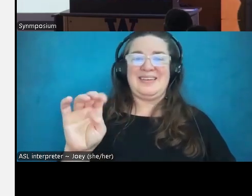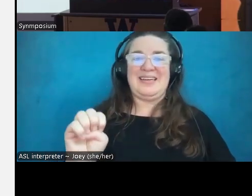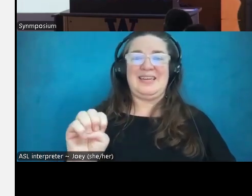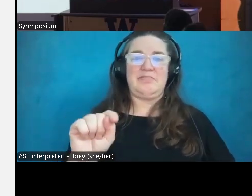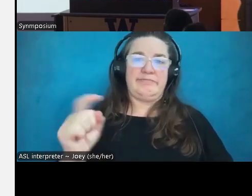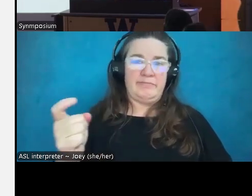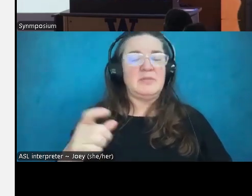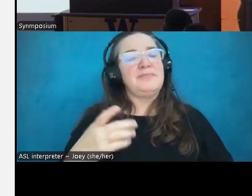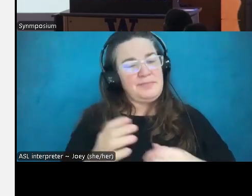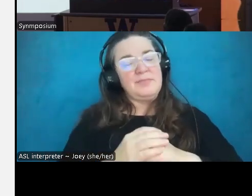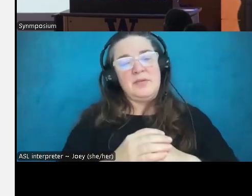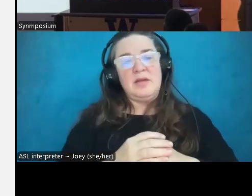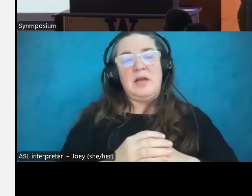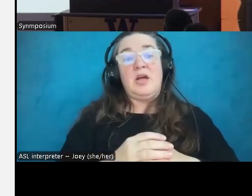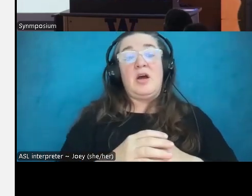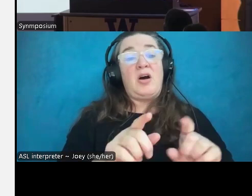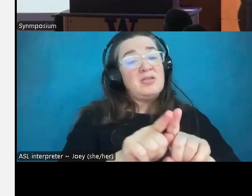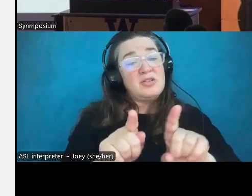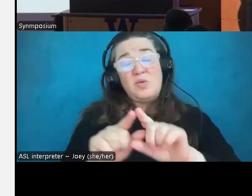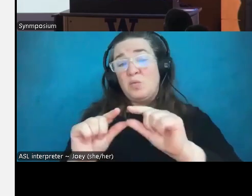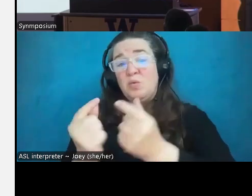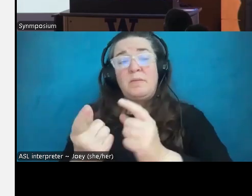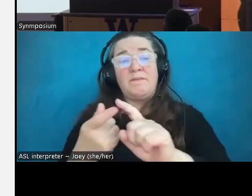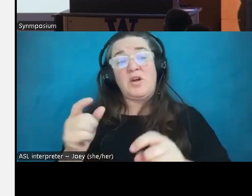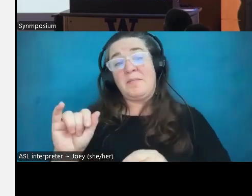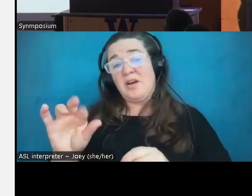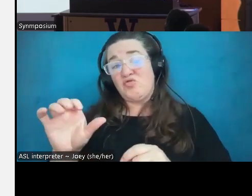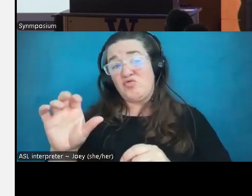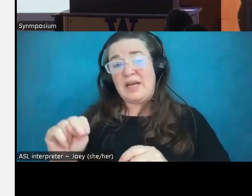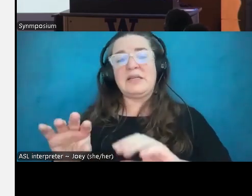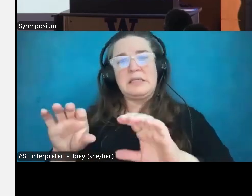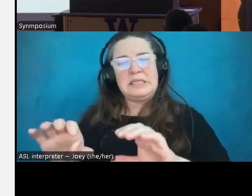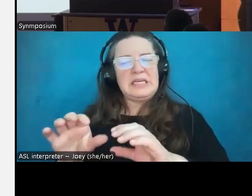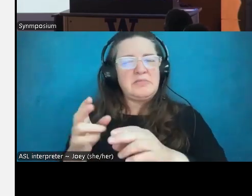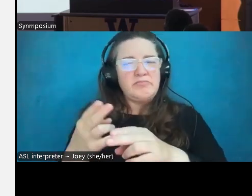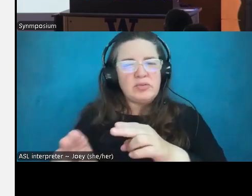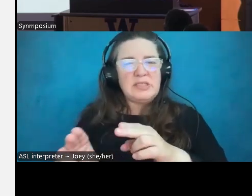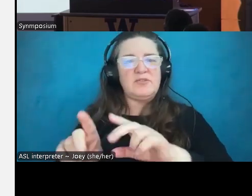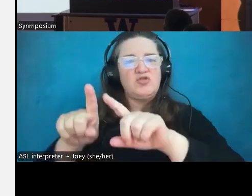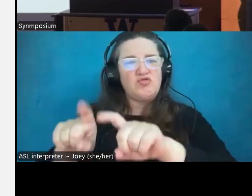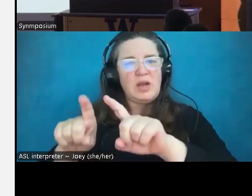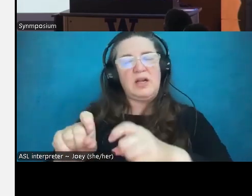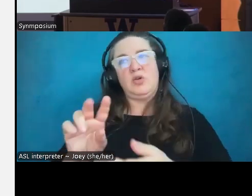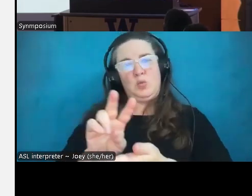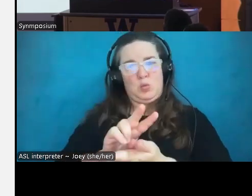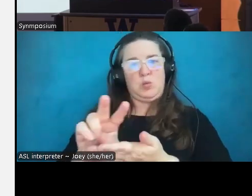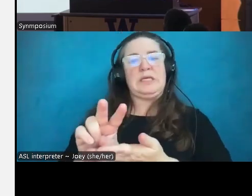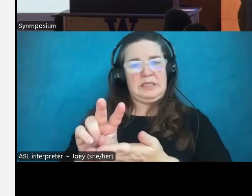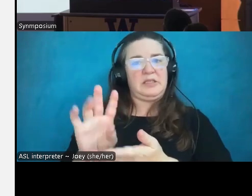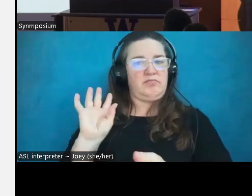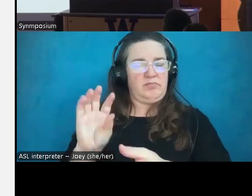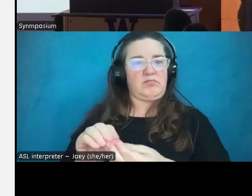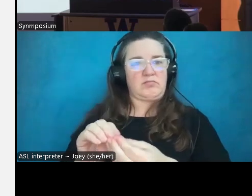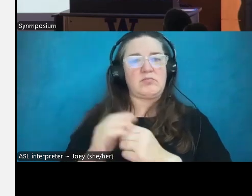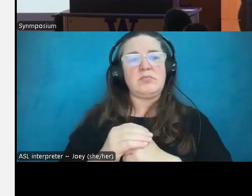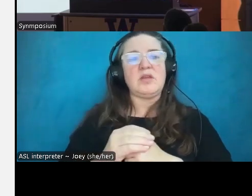from Iran did a little trial, just a 2-week trial, open label, but they got some pretty good results. Fatigue was their